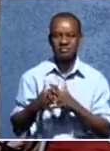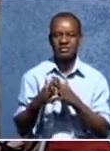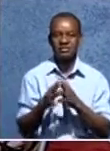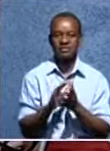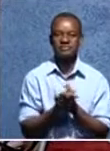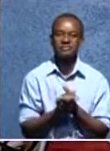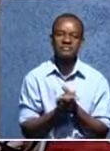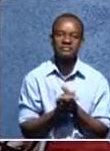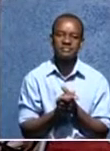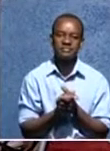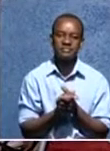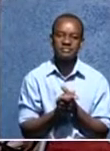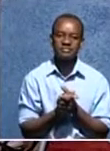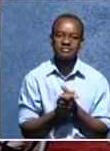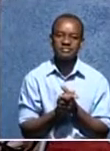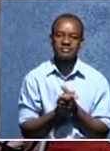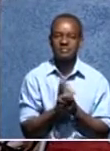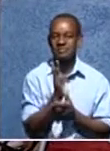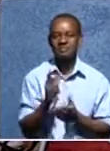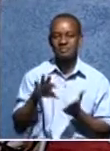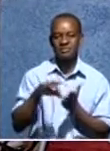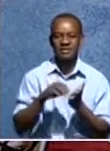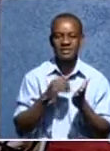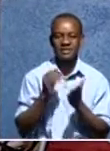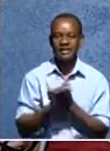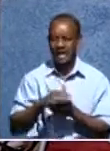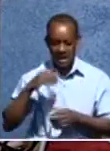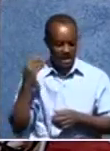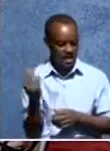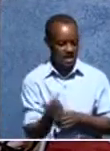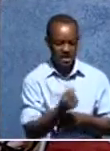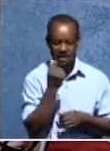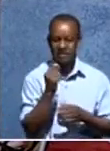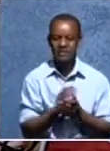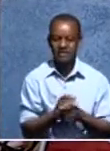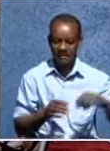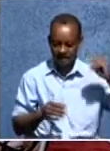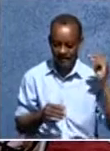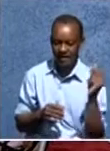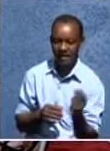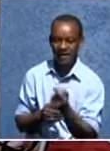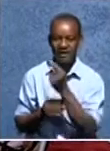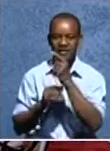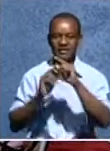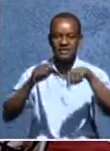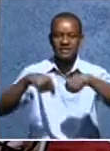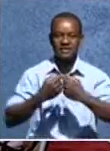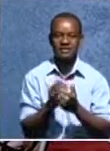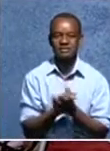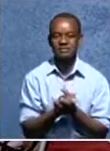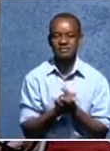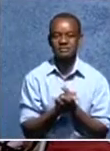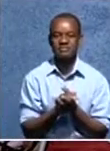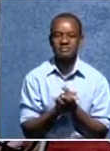people that they met at roadshows in Seattle and Chicago and wherever they went. And too often people said, Namibia? Where